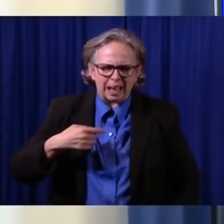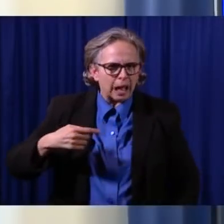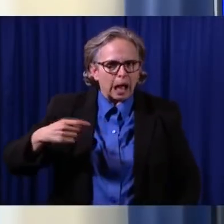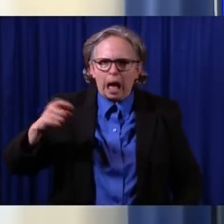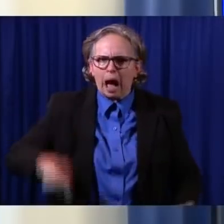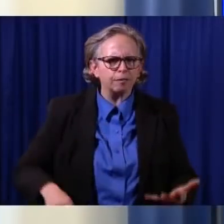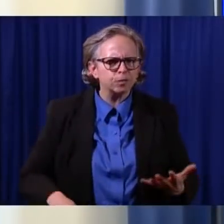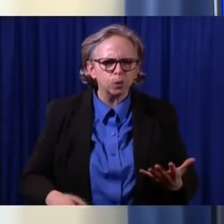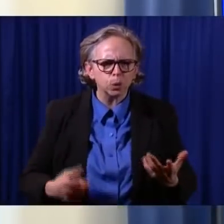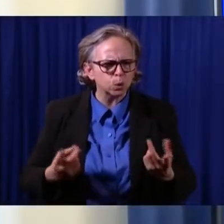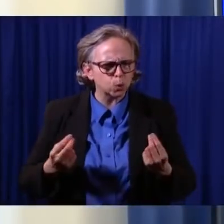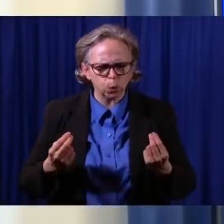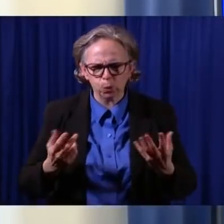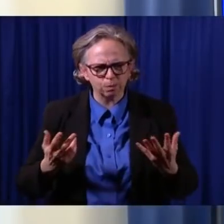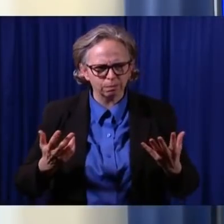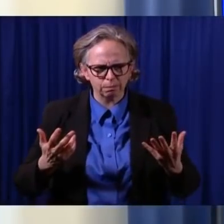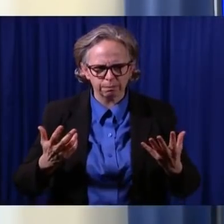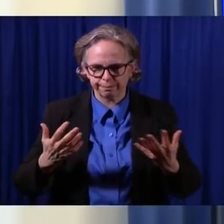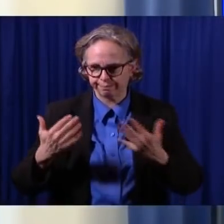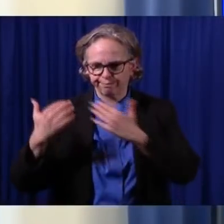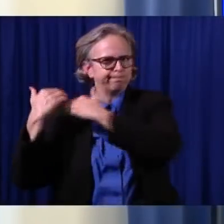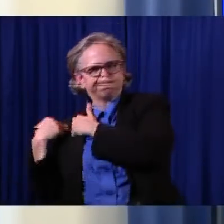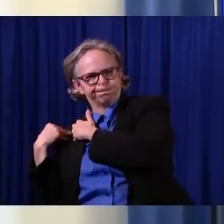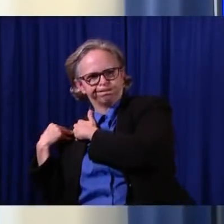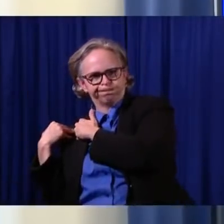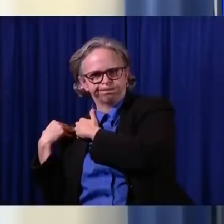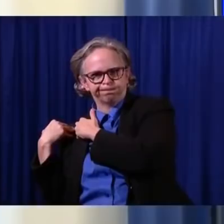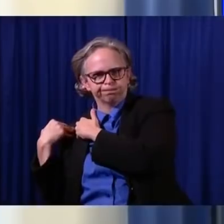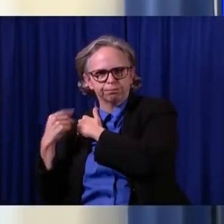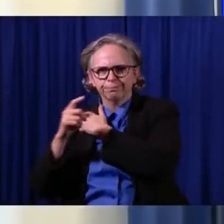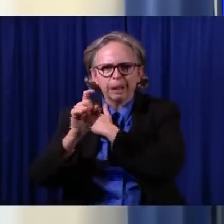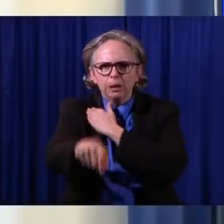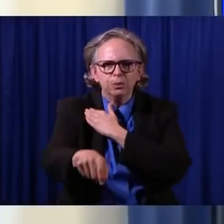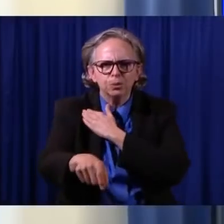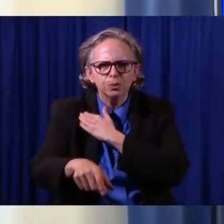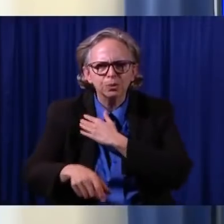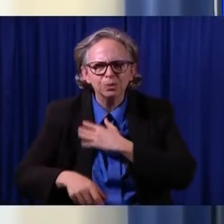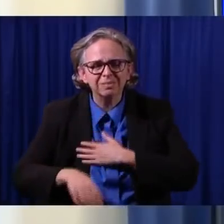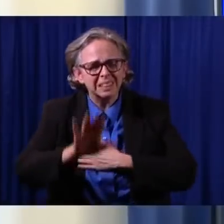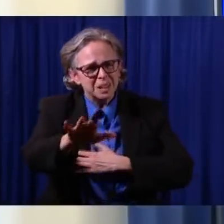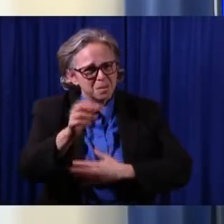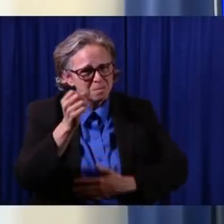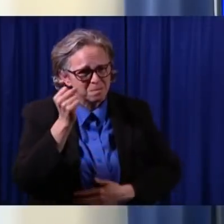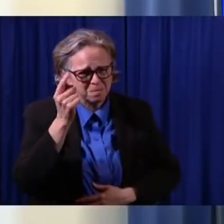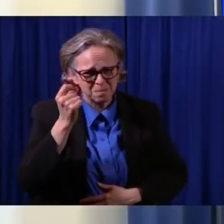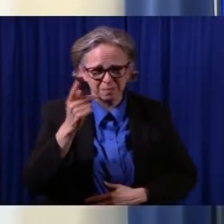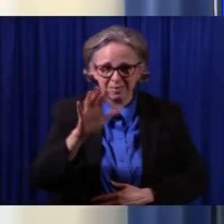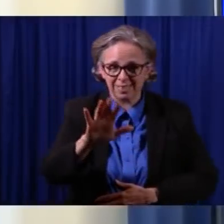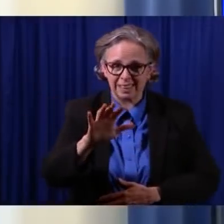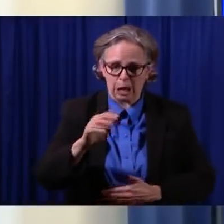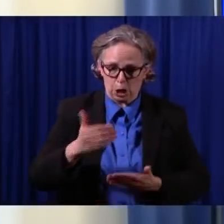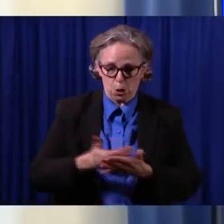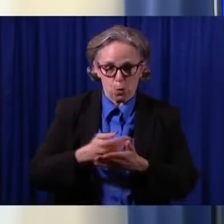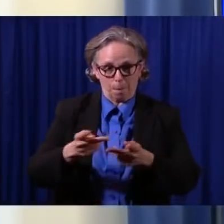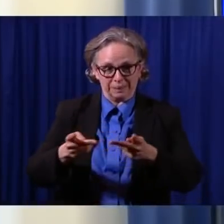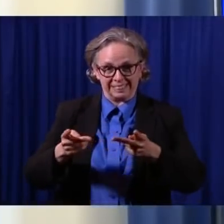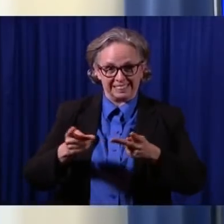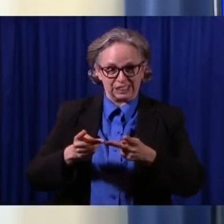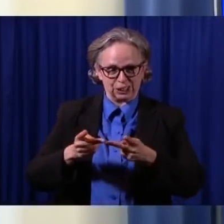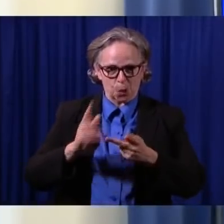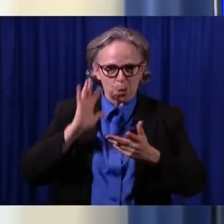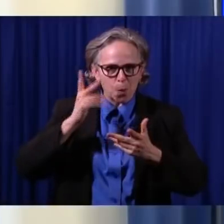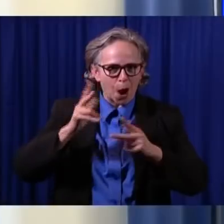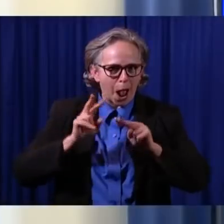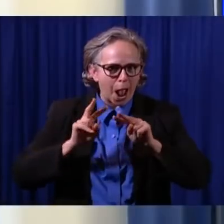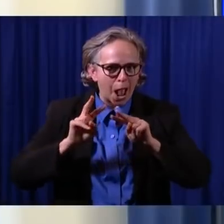that. I can say this also, I think one of the things I'm looking forward to in this new position is my nature has